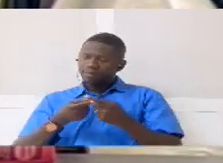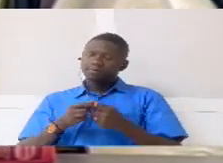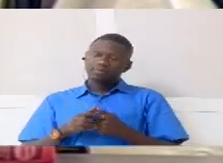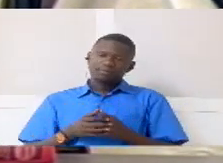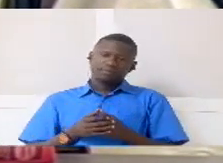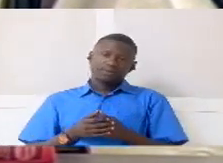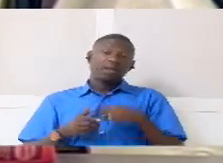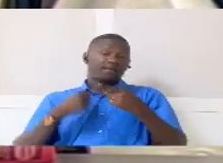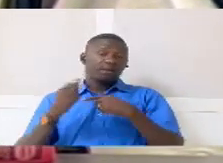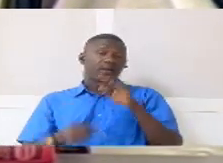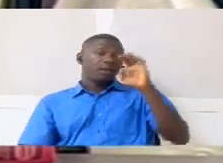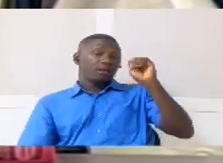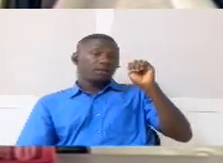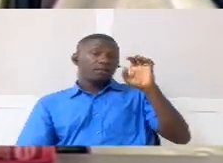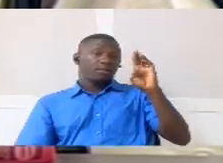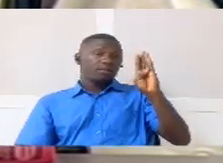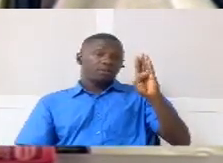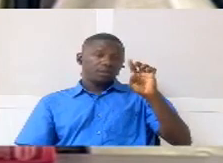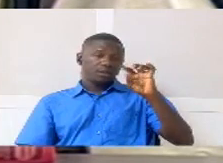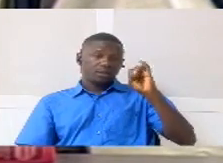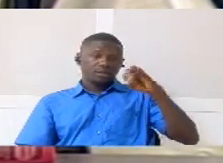Ibrahim lost his job subsequently.